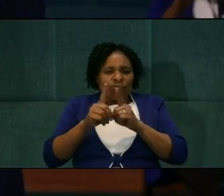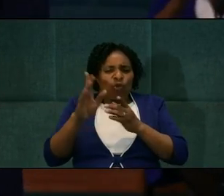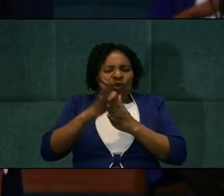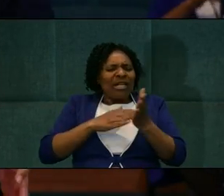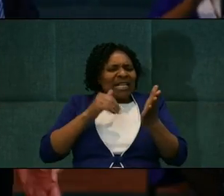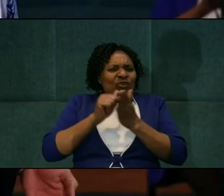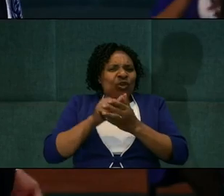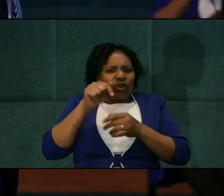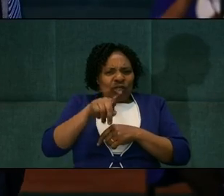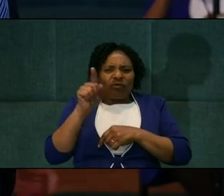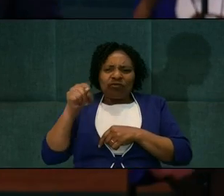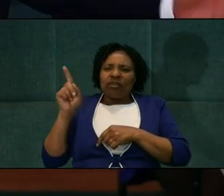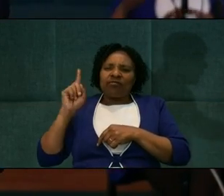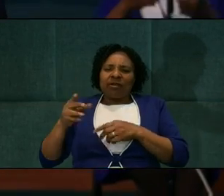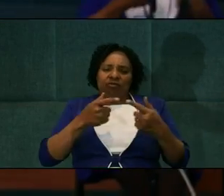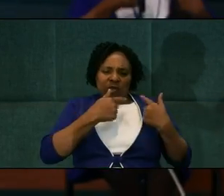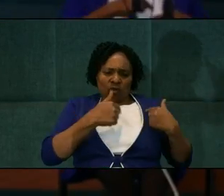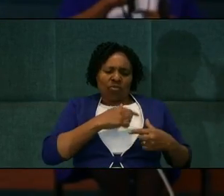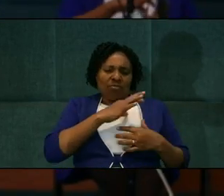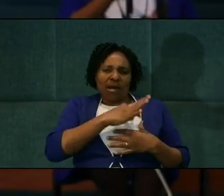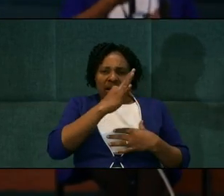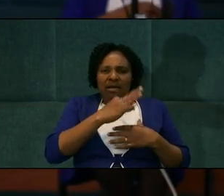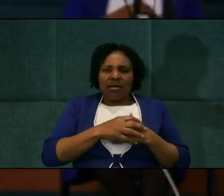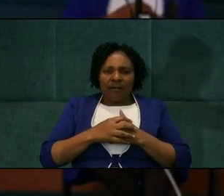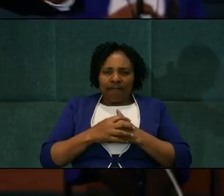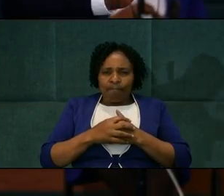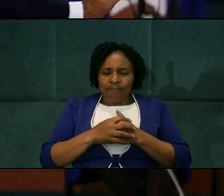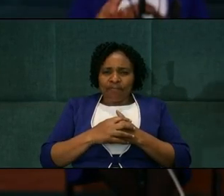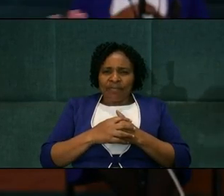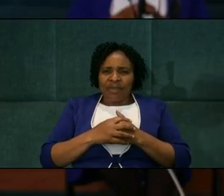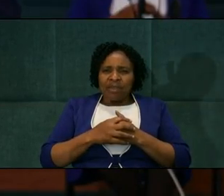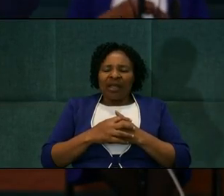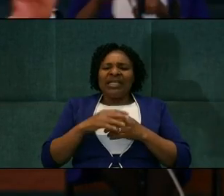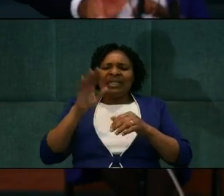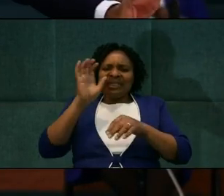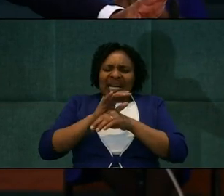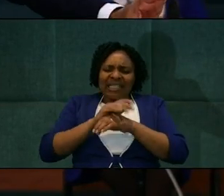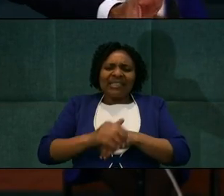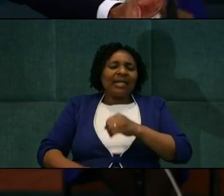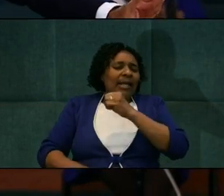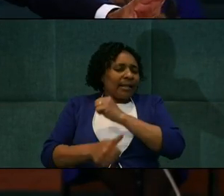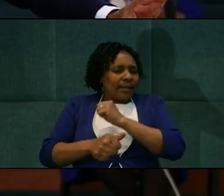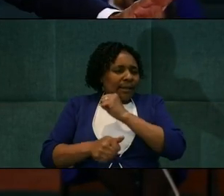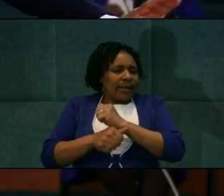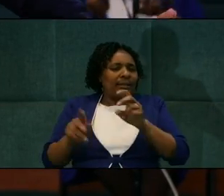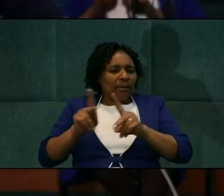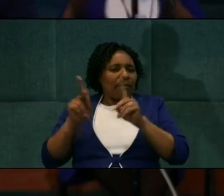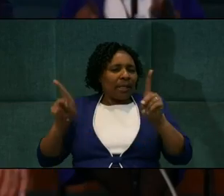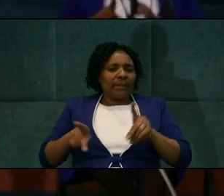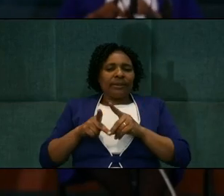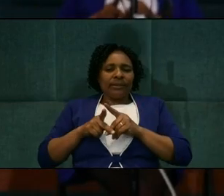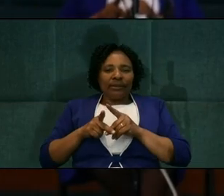your soul. Every time I have a crusade, I tell the people, church is a dangerous place.